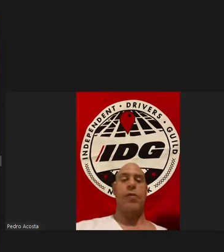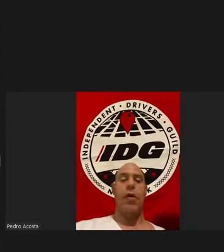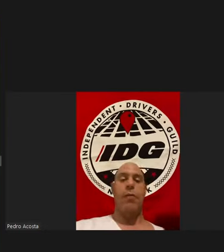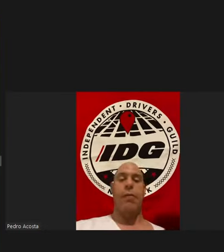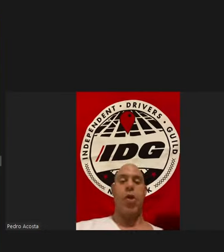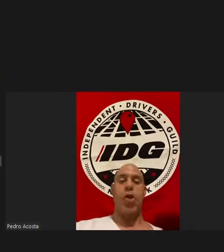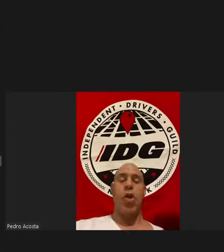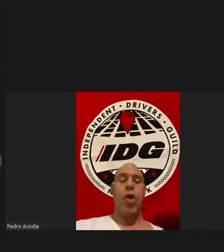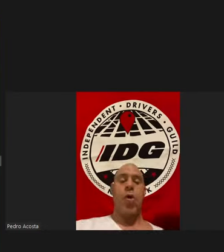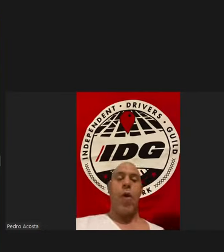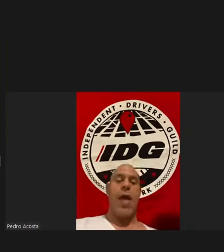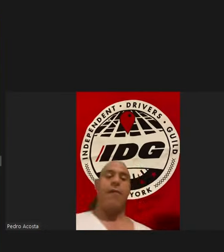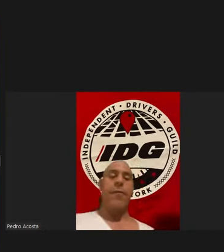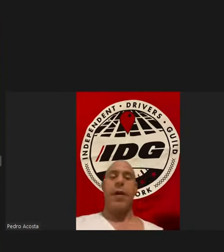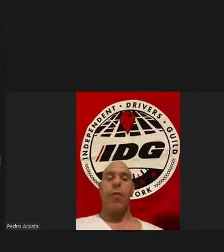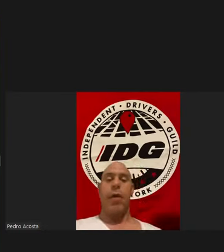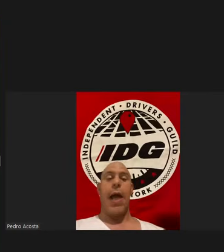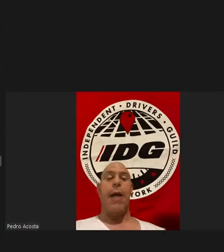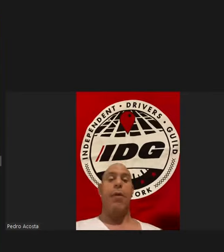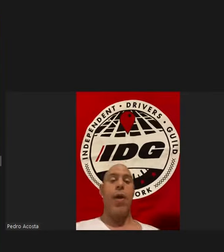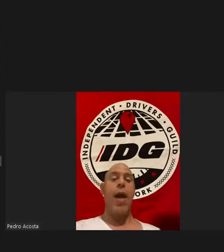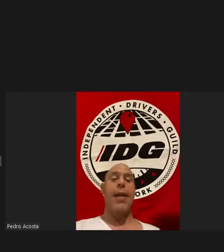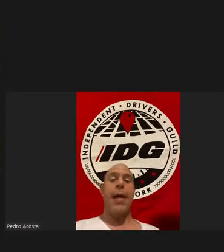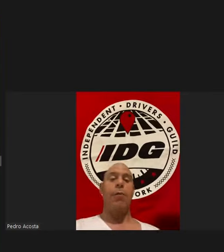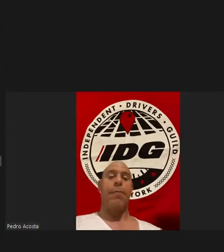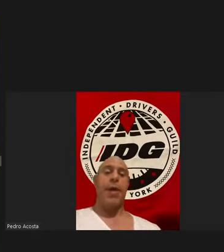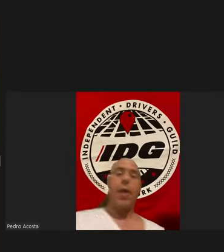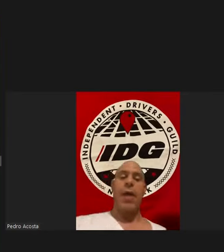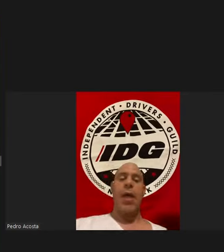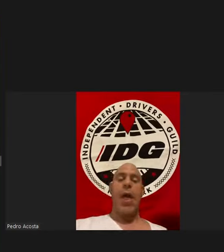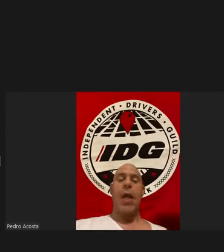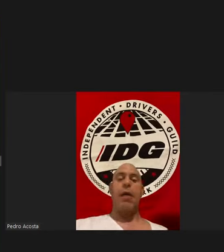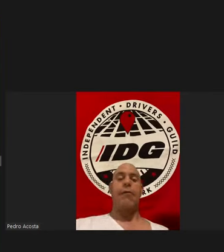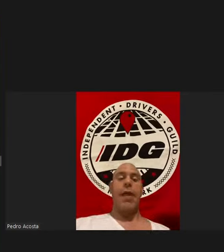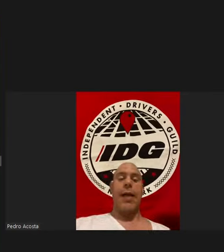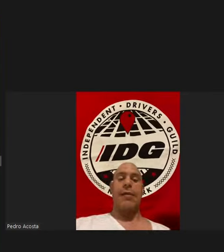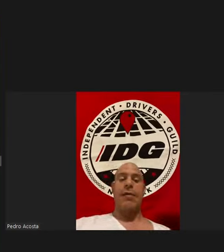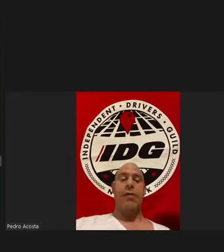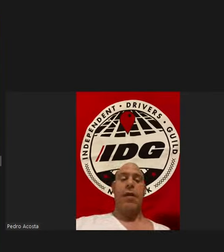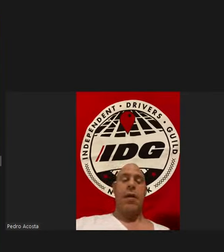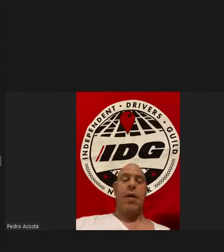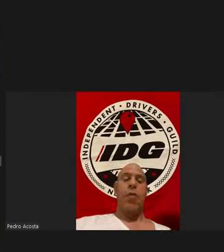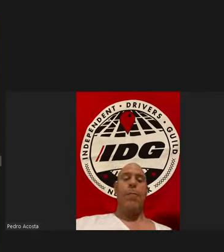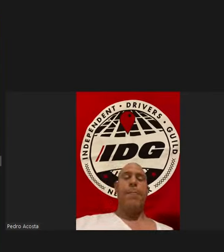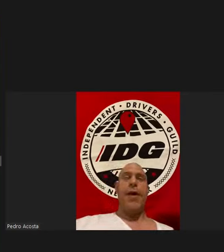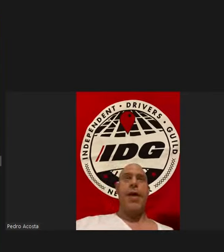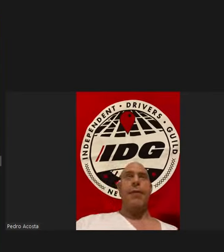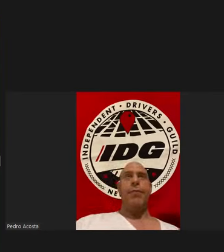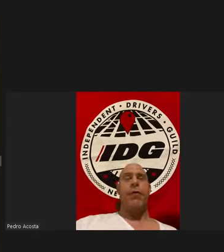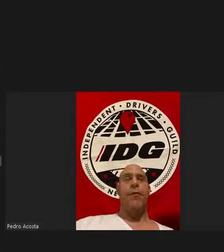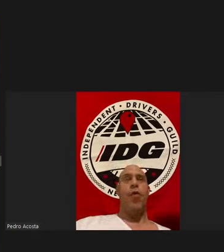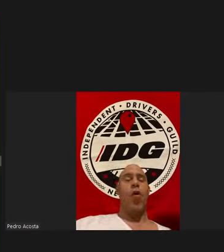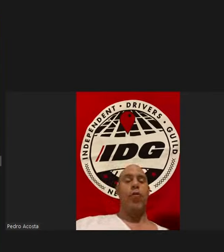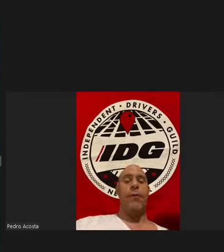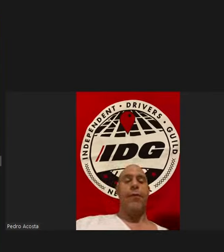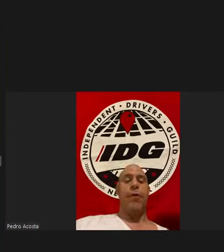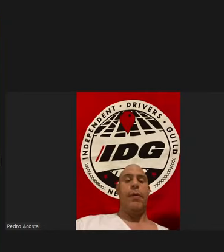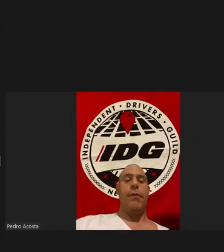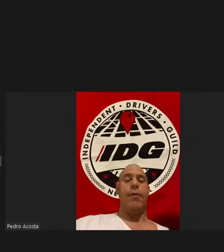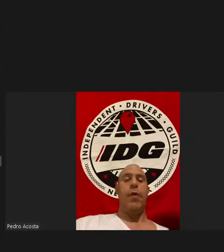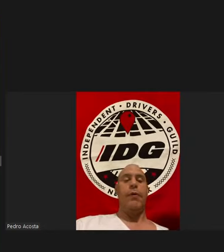us so much. We have been already, we are now paying a lot of taxes. We pay